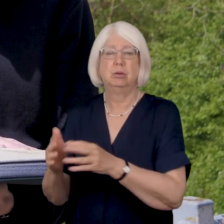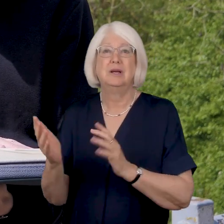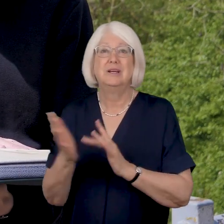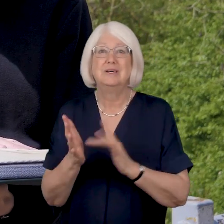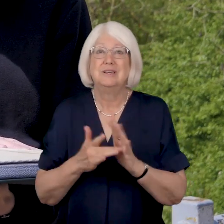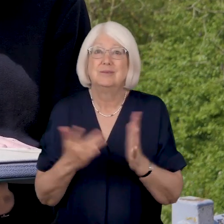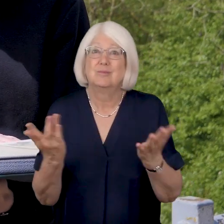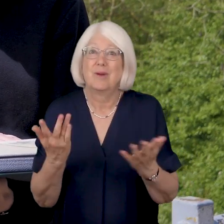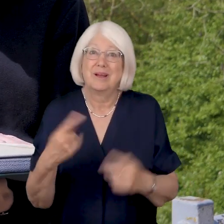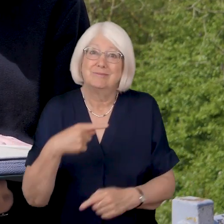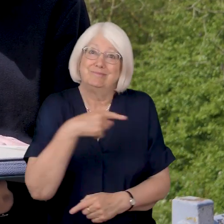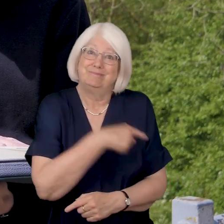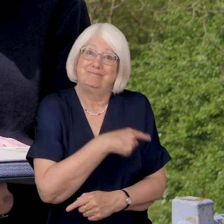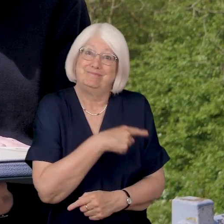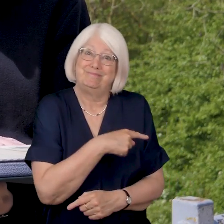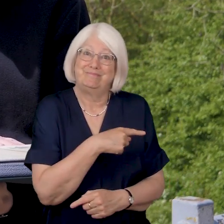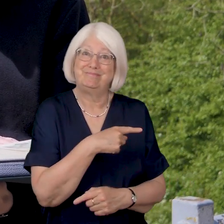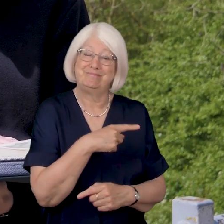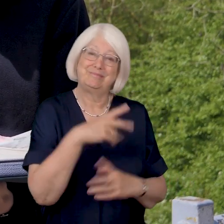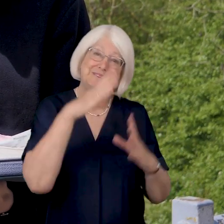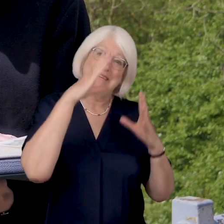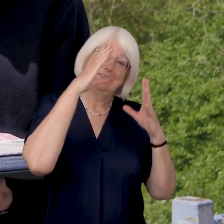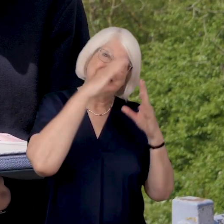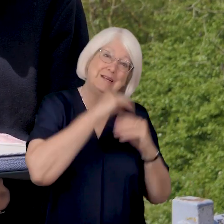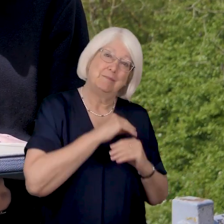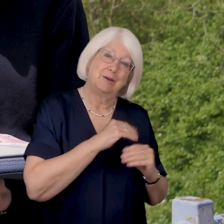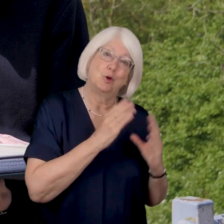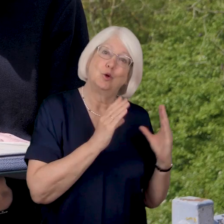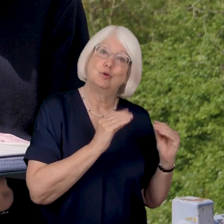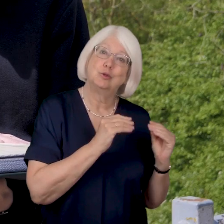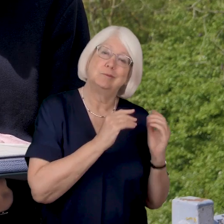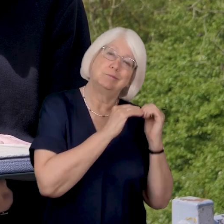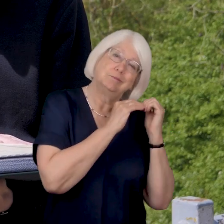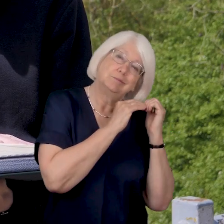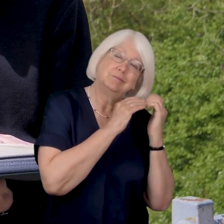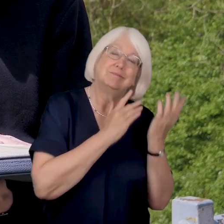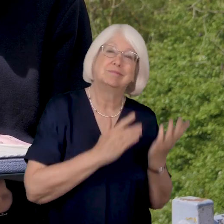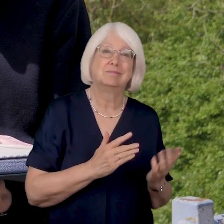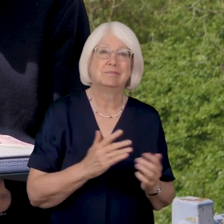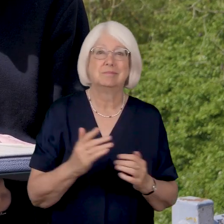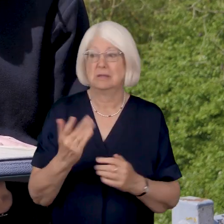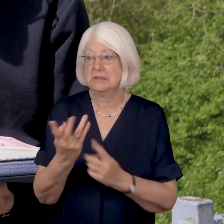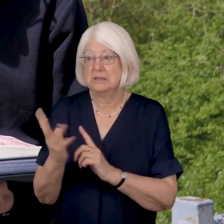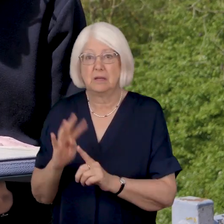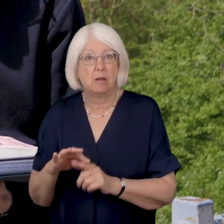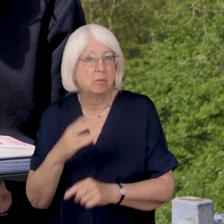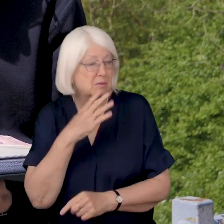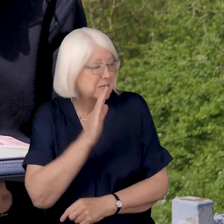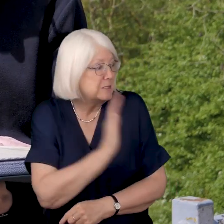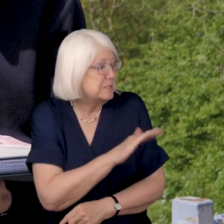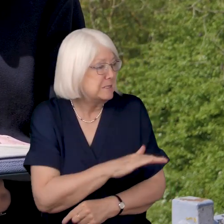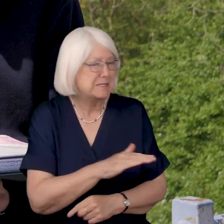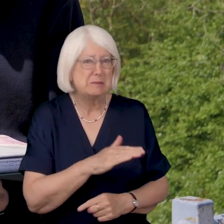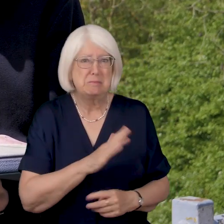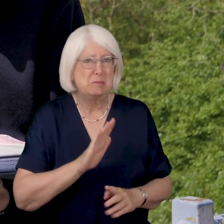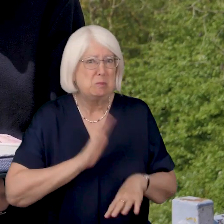Jesus was in the stern, sleeping on a cushion. The disciples woke him and said to him, "Teacher, don't you care if we